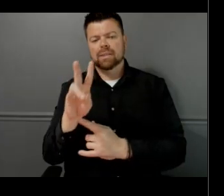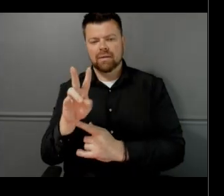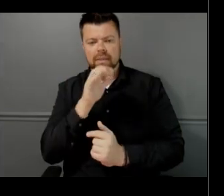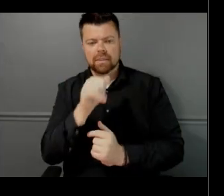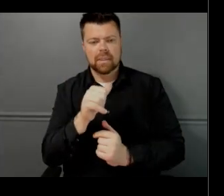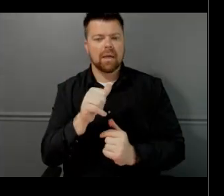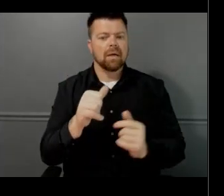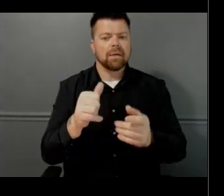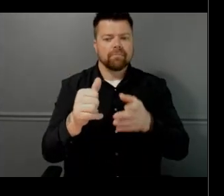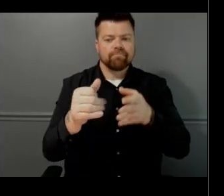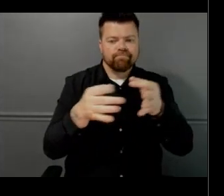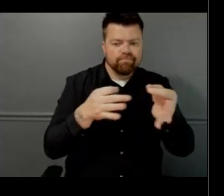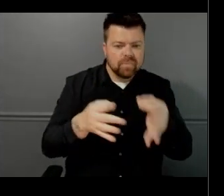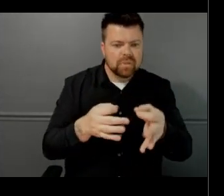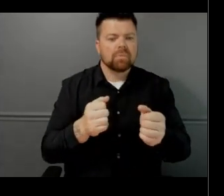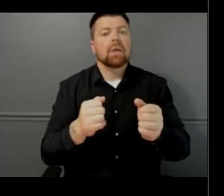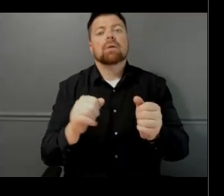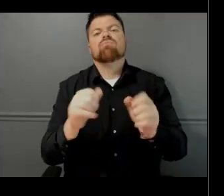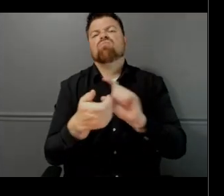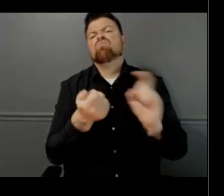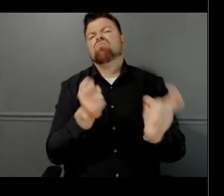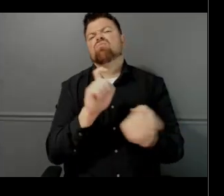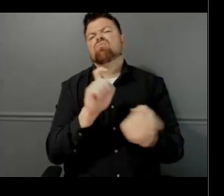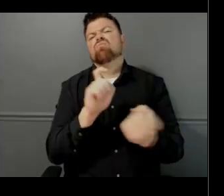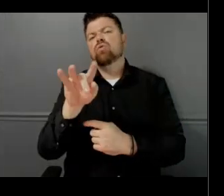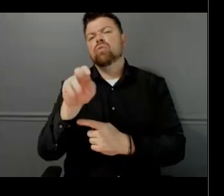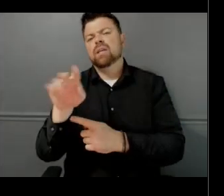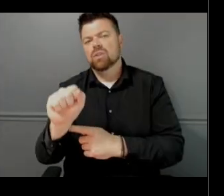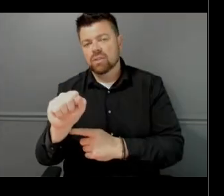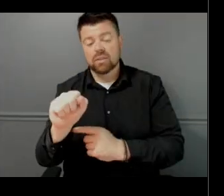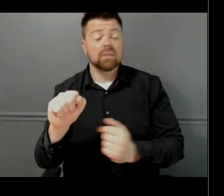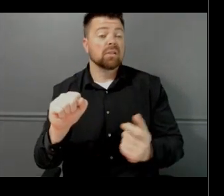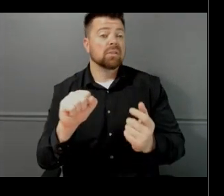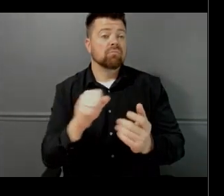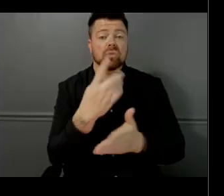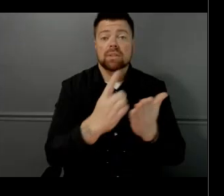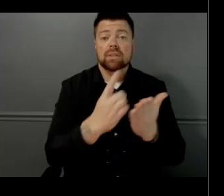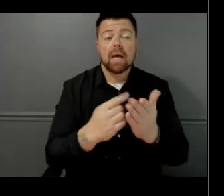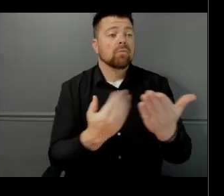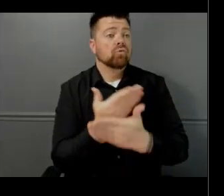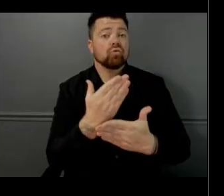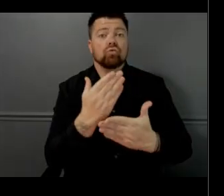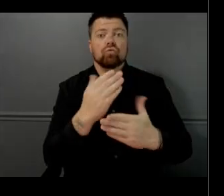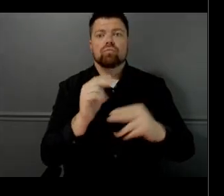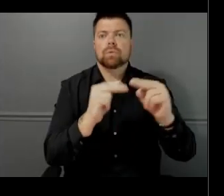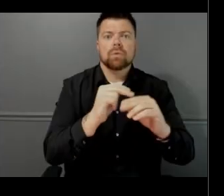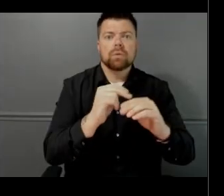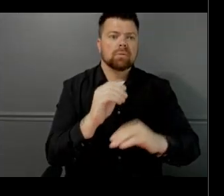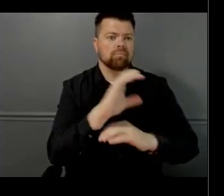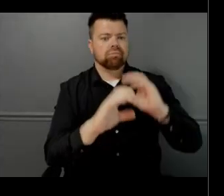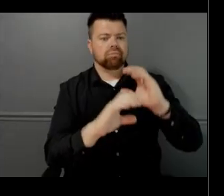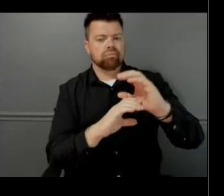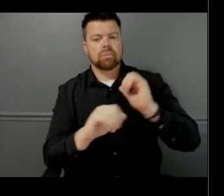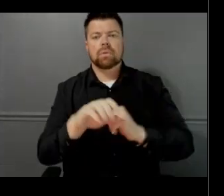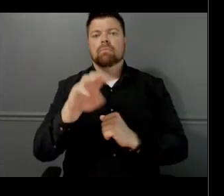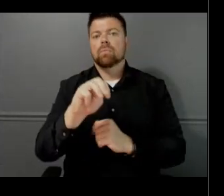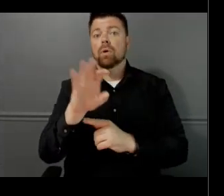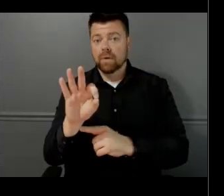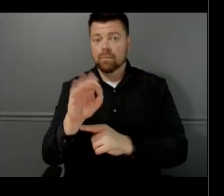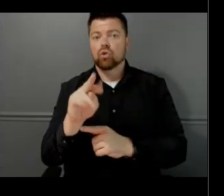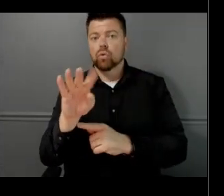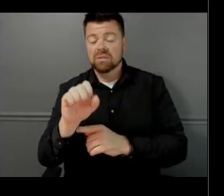as it applies during the design and construction of new multifamily buildings containing covered dwelling units. But you can refer to